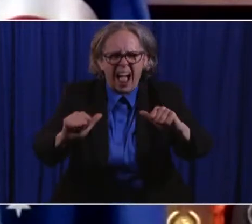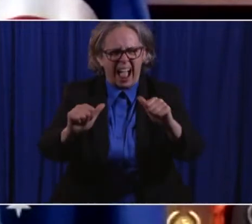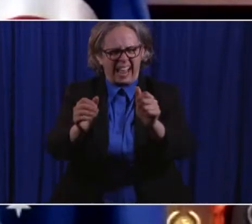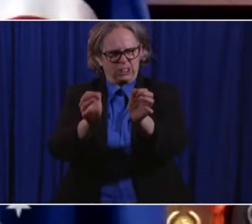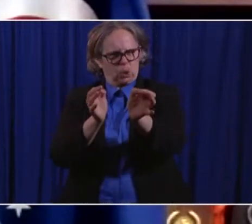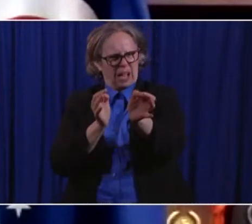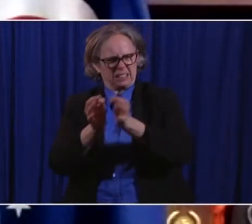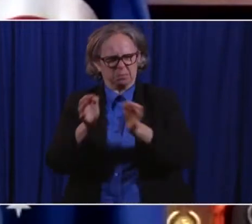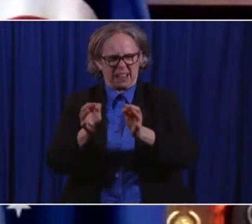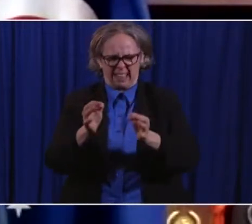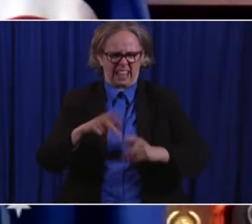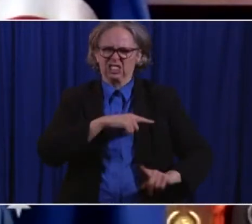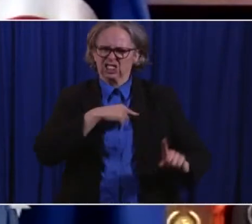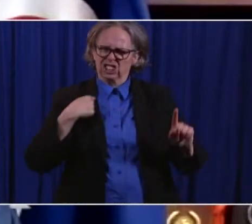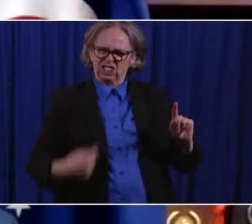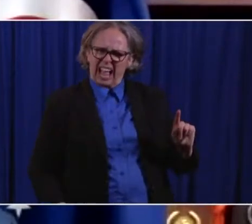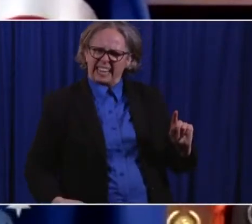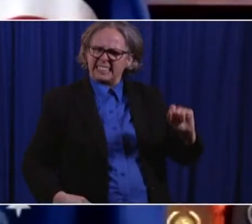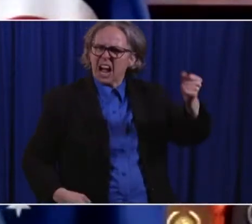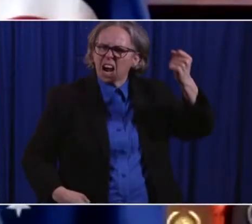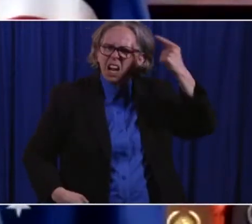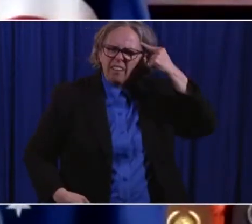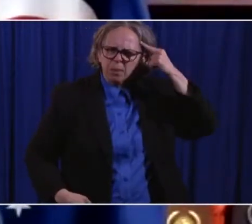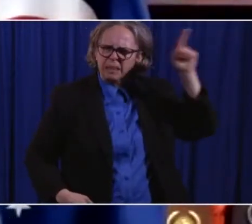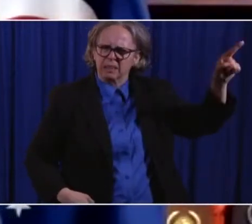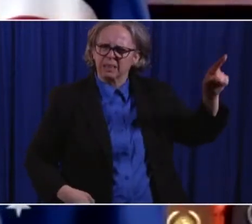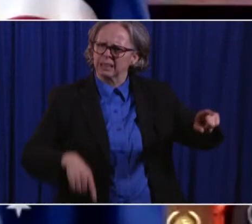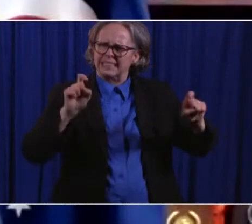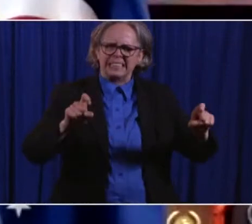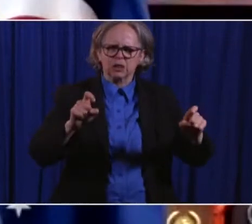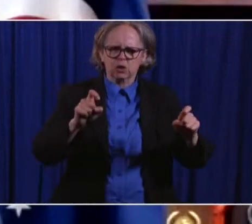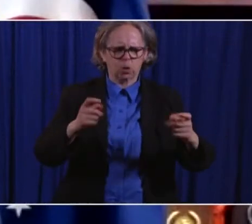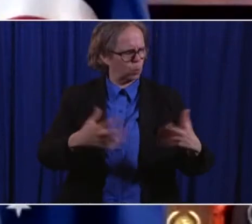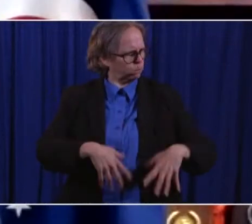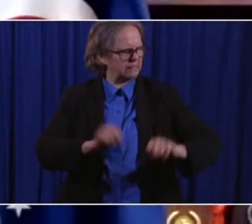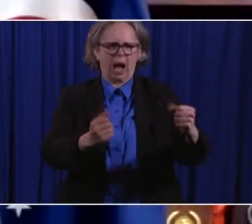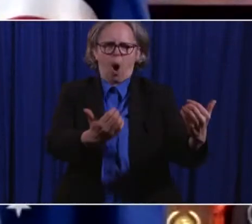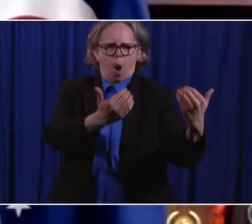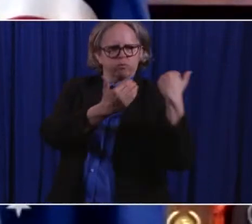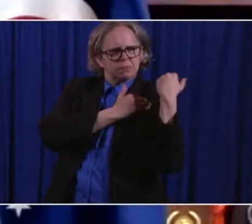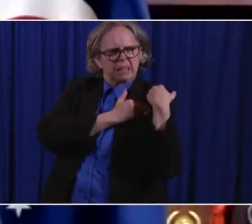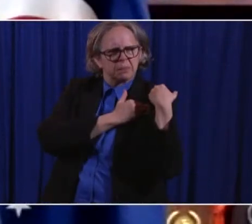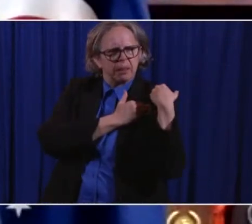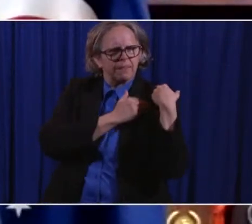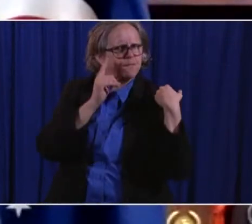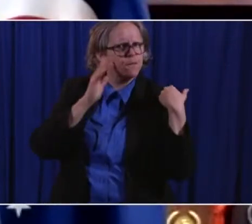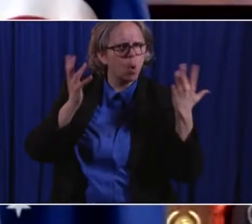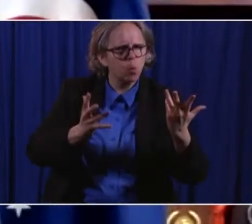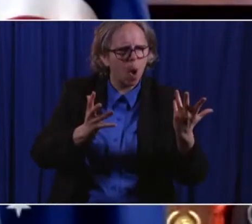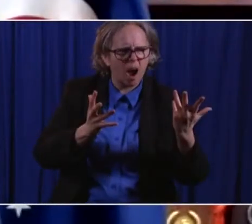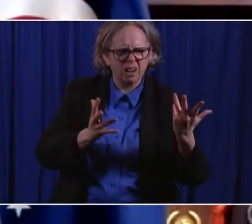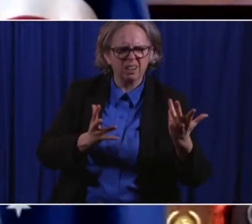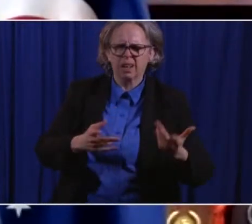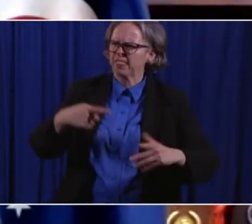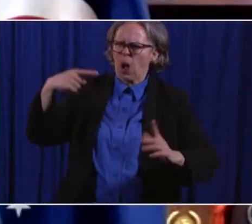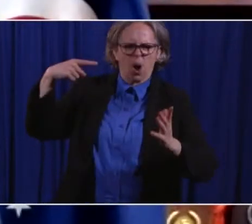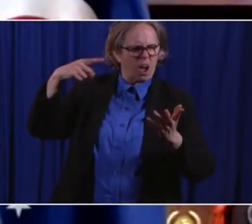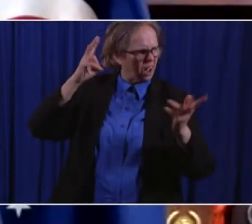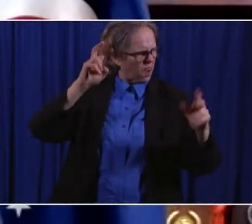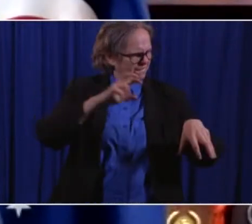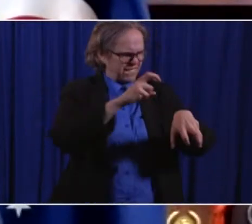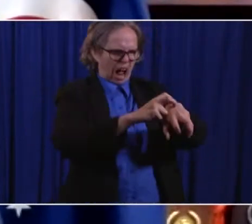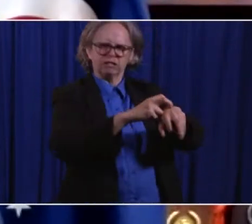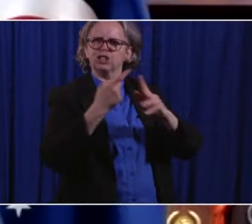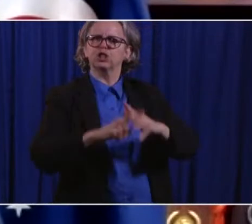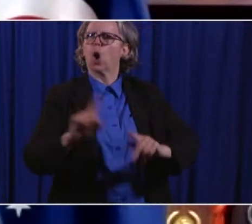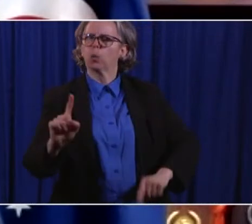accountable for what is happening or what happened surrounding the origin of the virus. It is